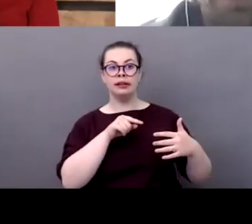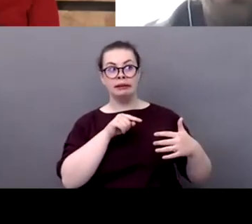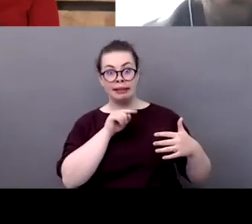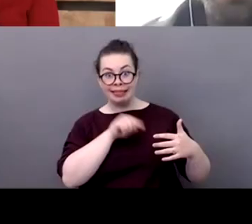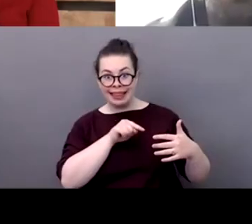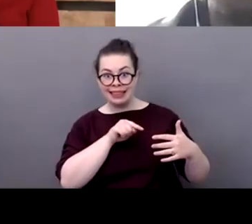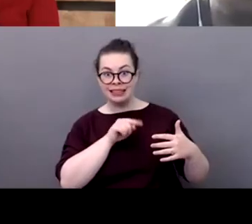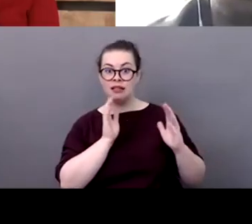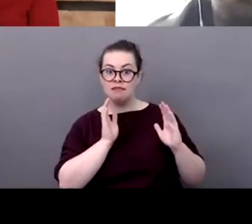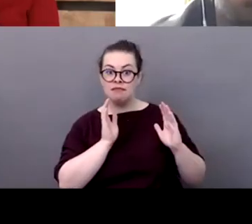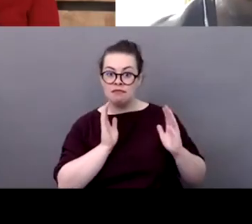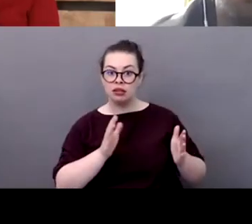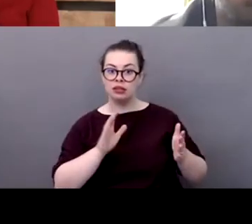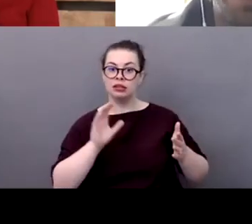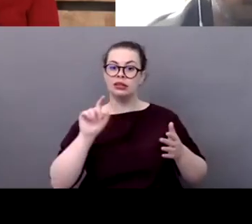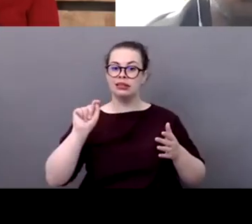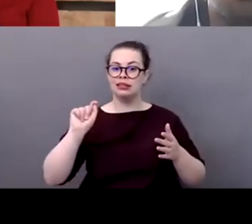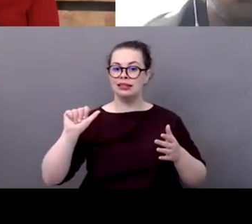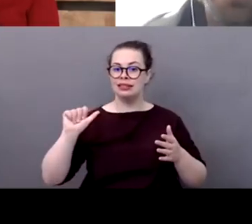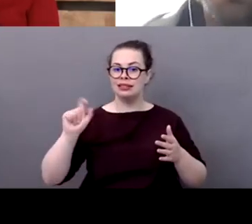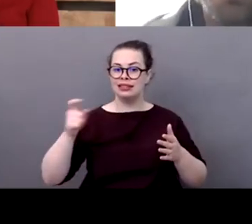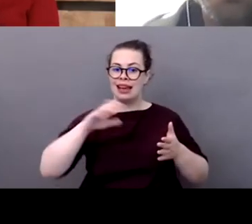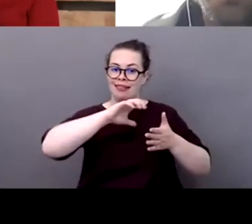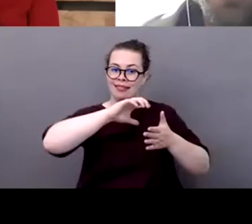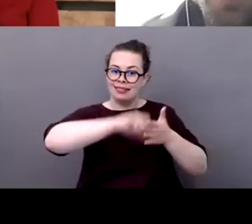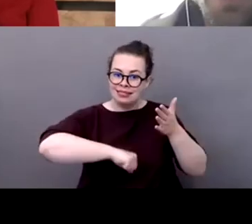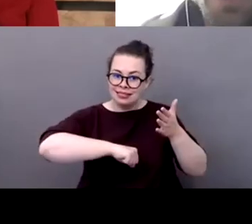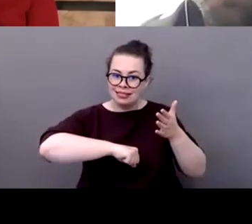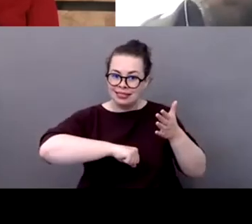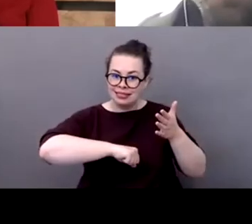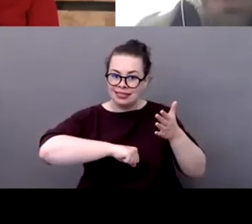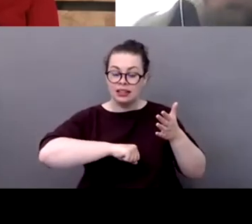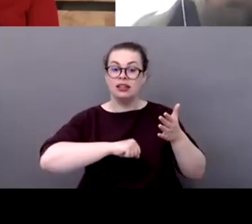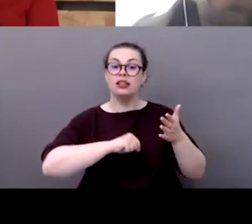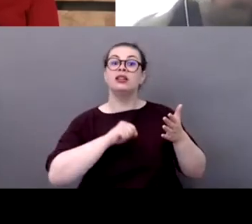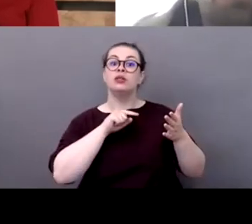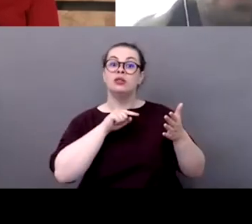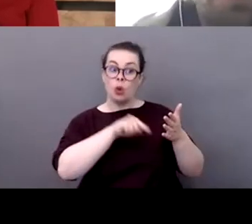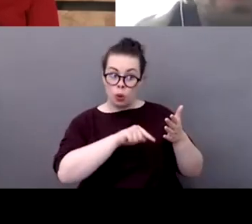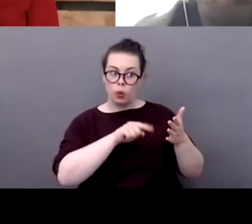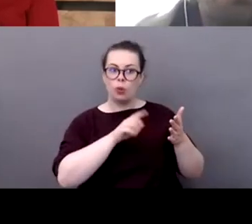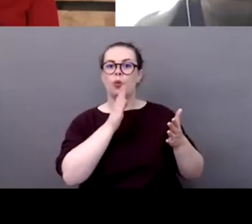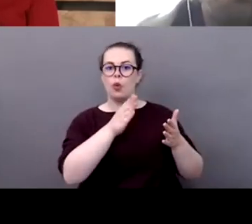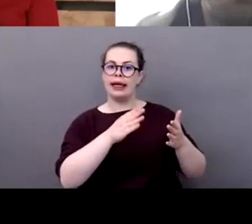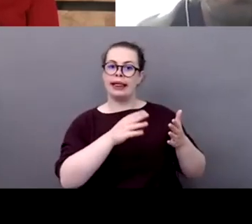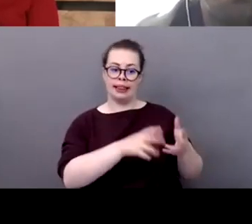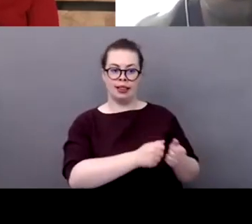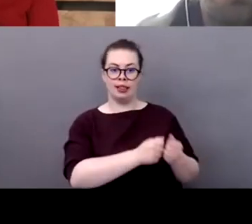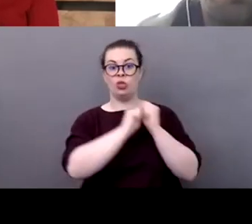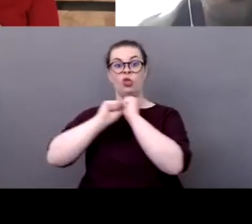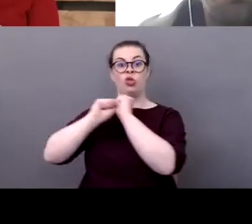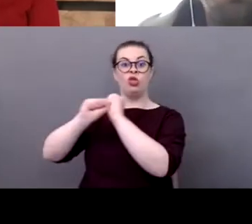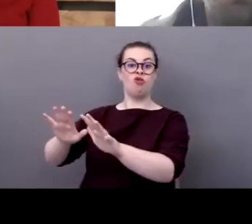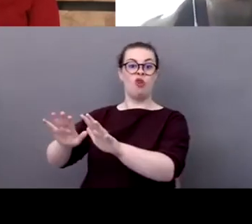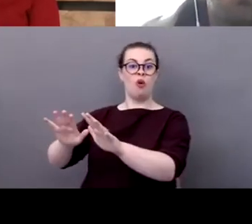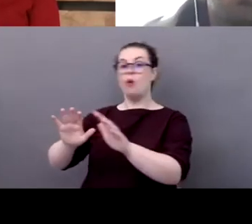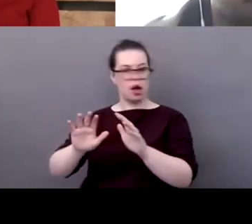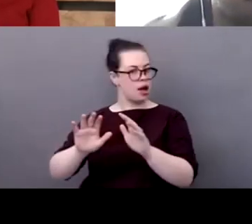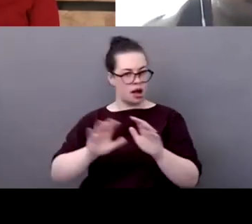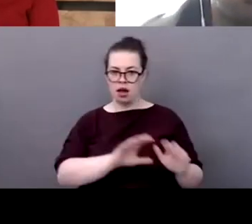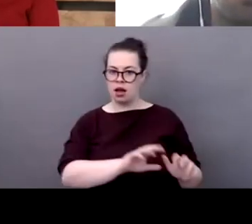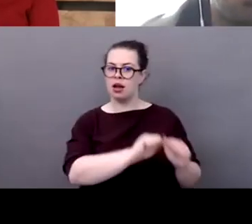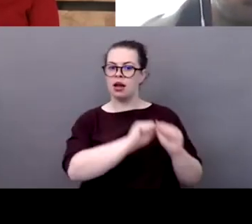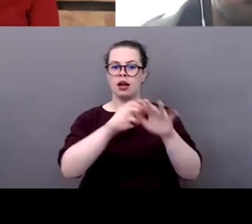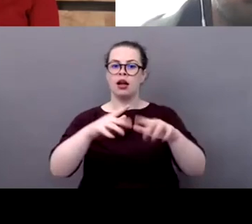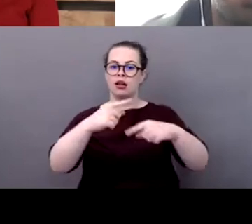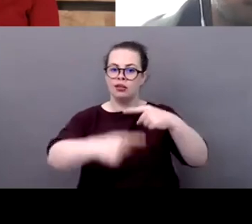they get recycled or they have a lesser impact on the environment. That's the thing, but most of the times, most